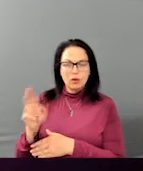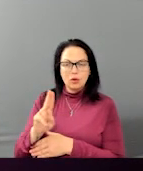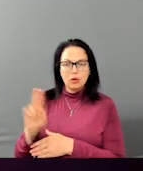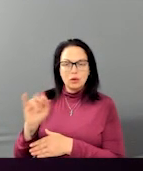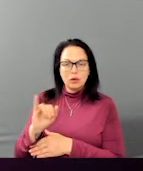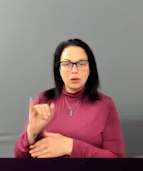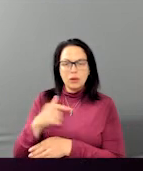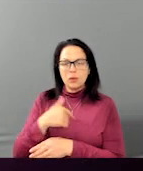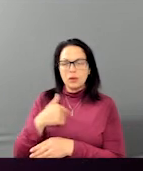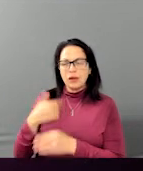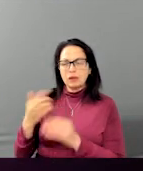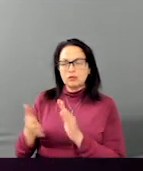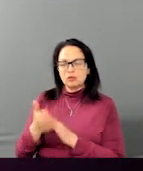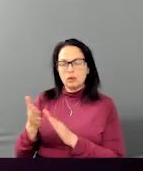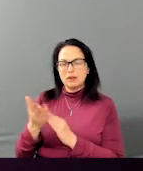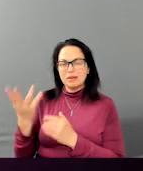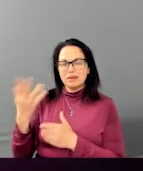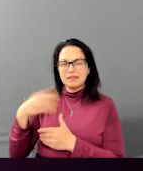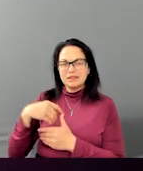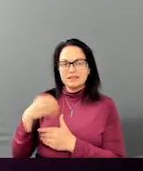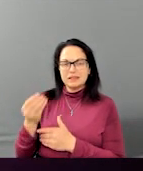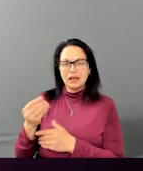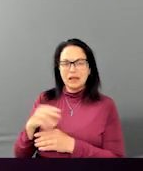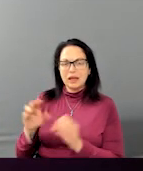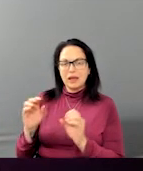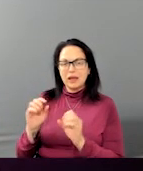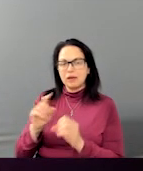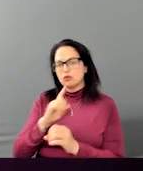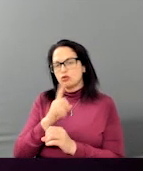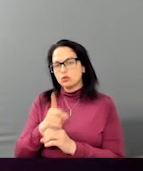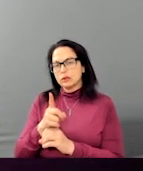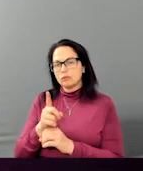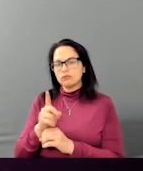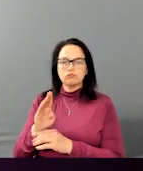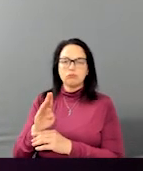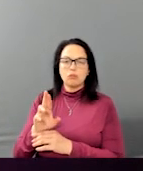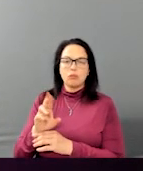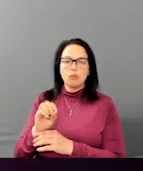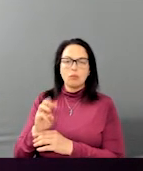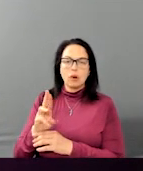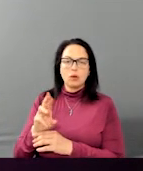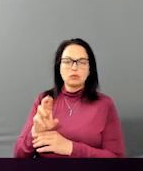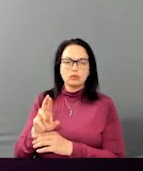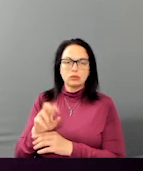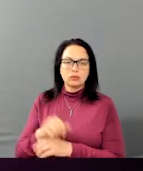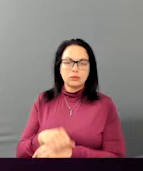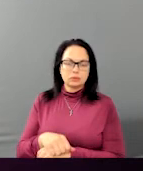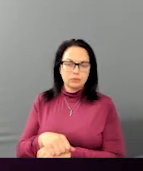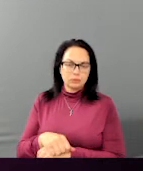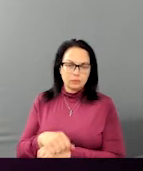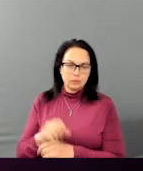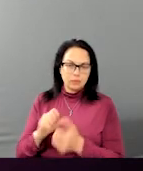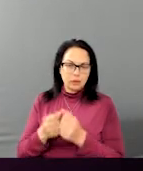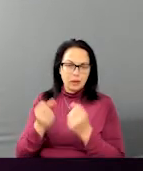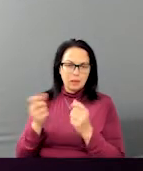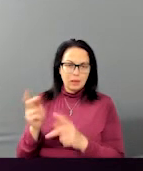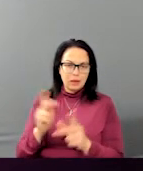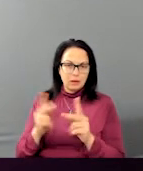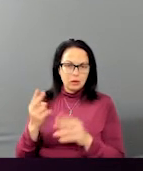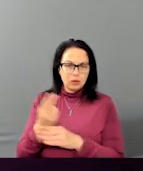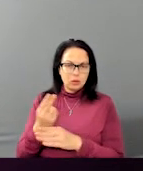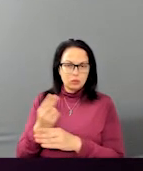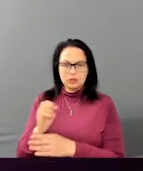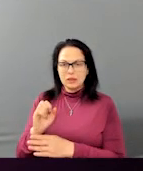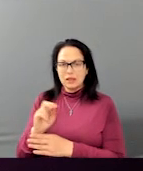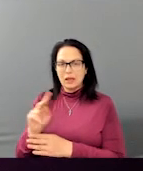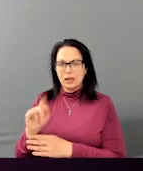had to run them inside of a headless browser, or a real browser, in fact. So quickly, how many people are using Enzyme